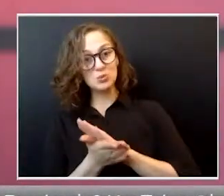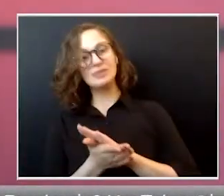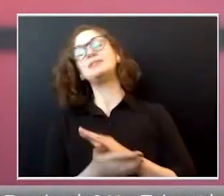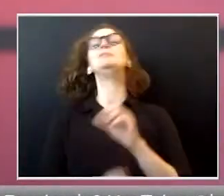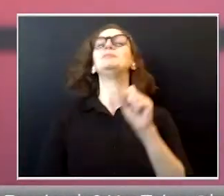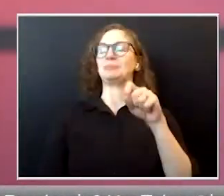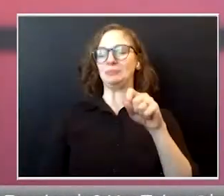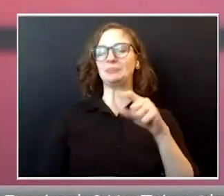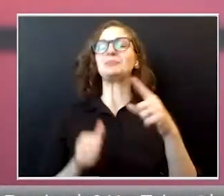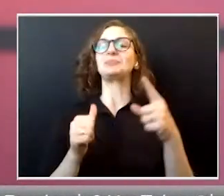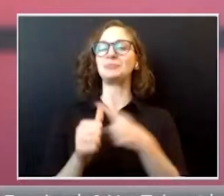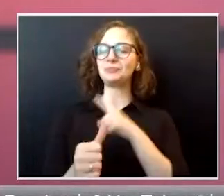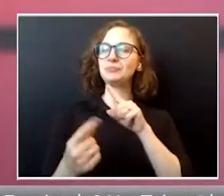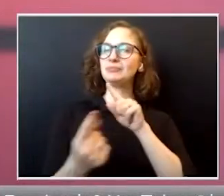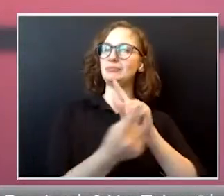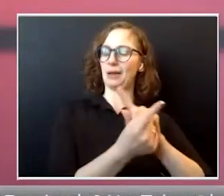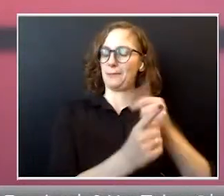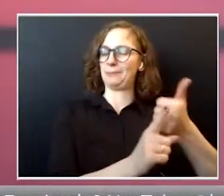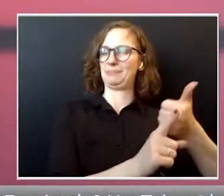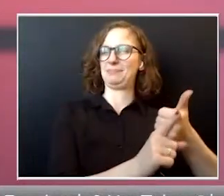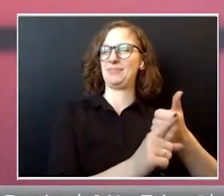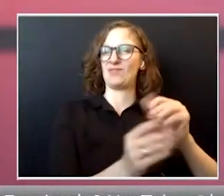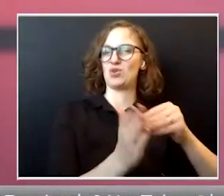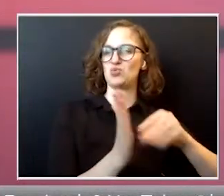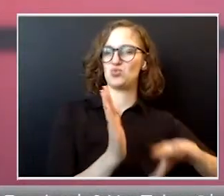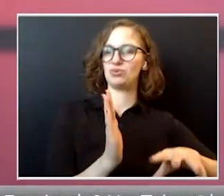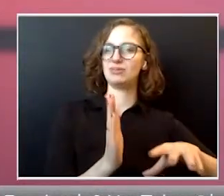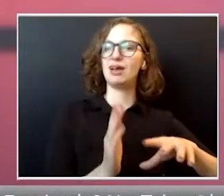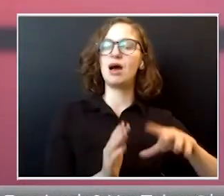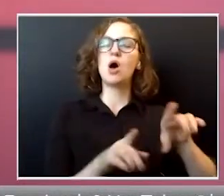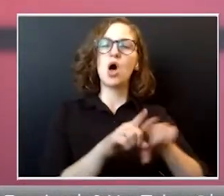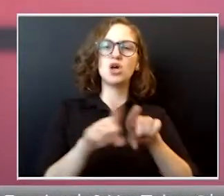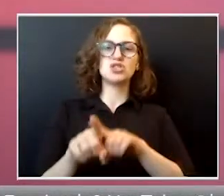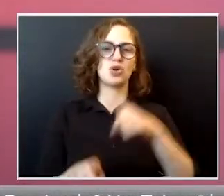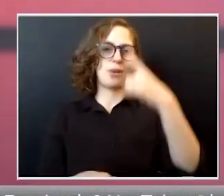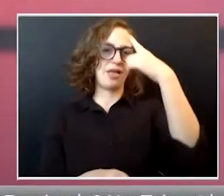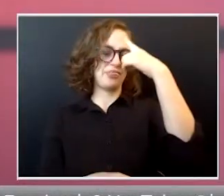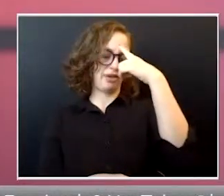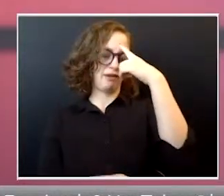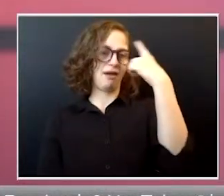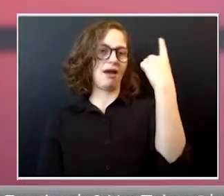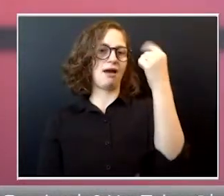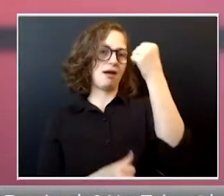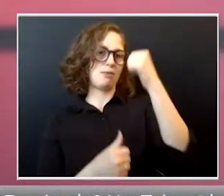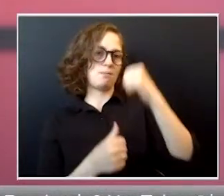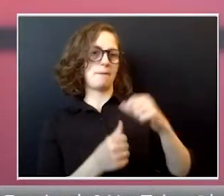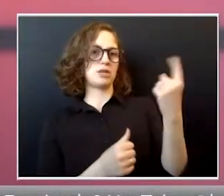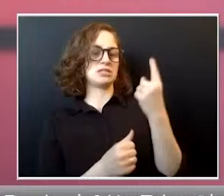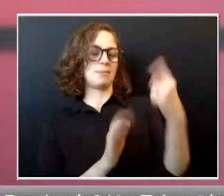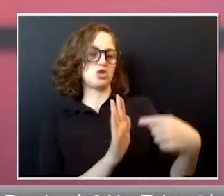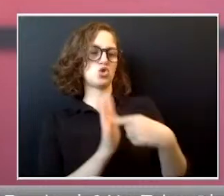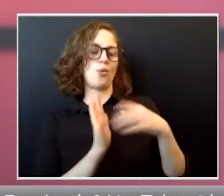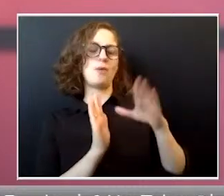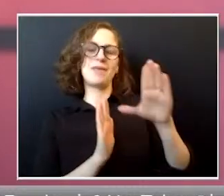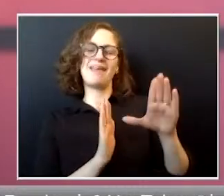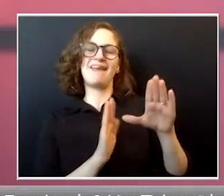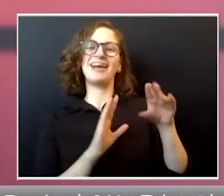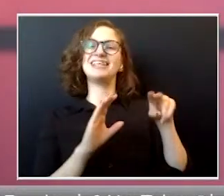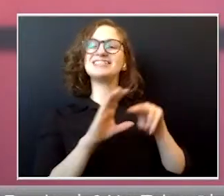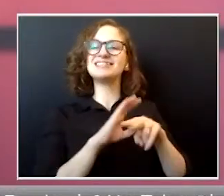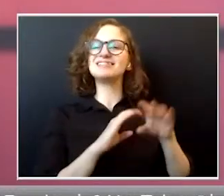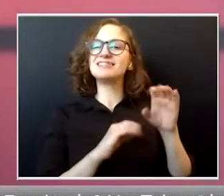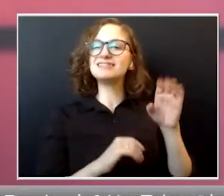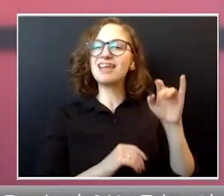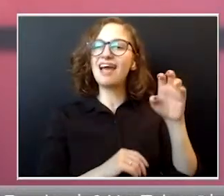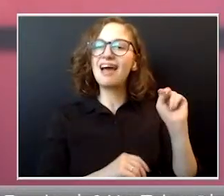then also I think I remember somebody showing me his scans saying, "What do you think? Do we need to do anything?" Because when he was initially seen, although it